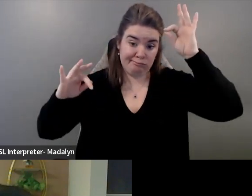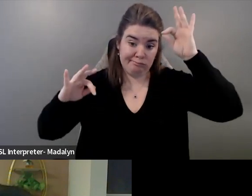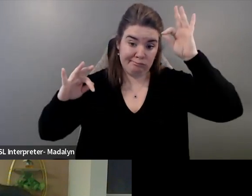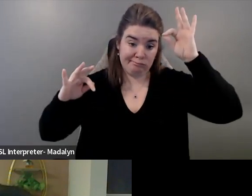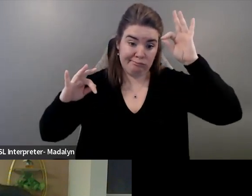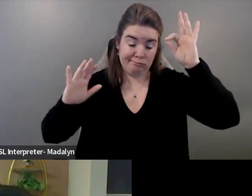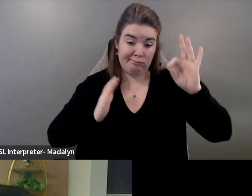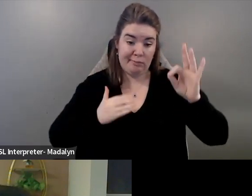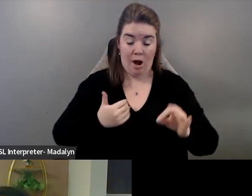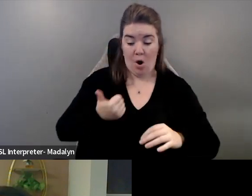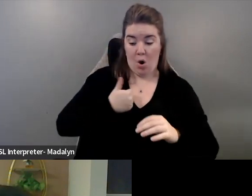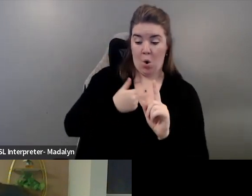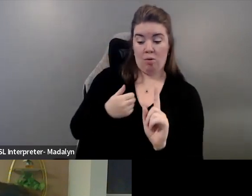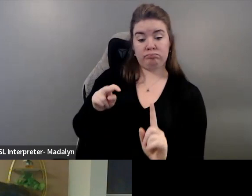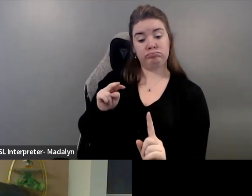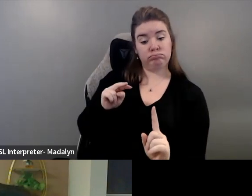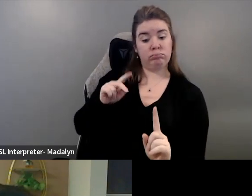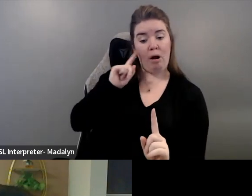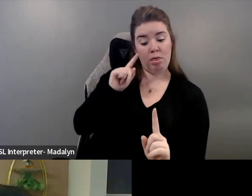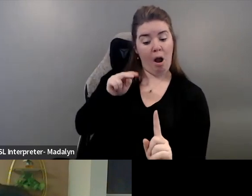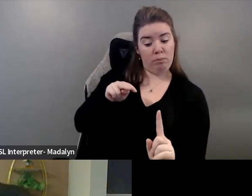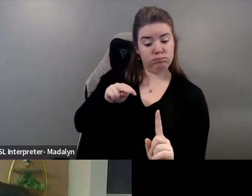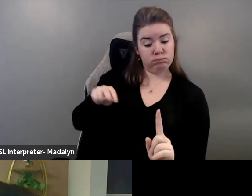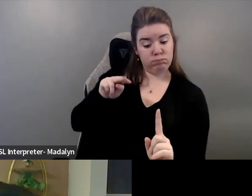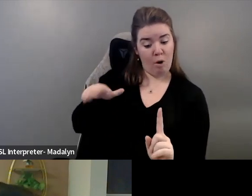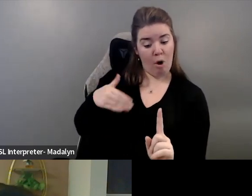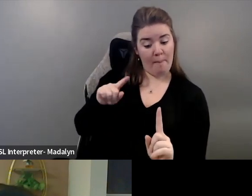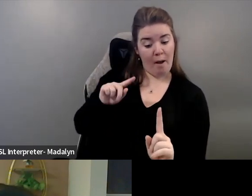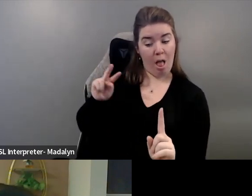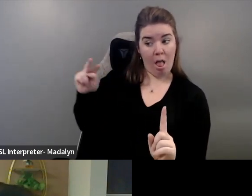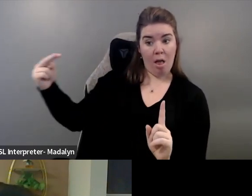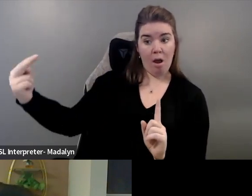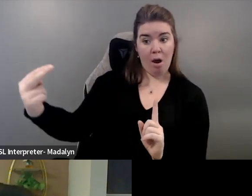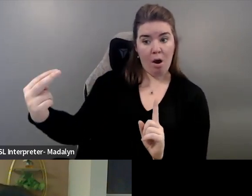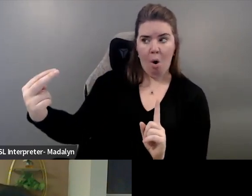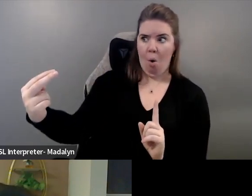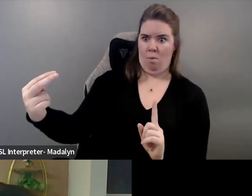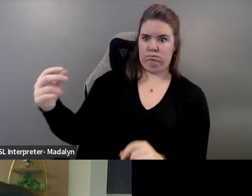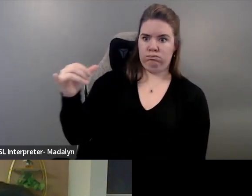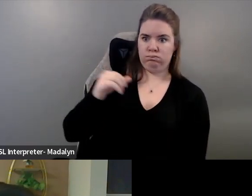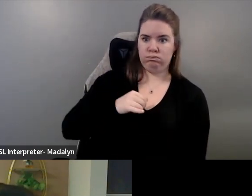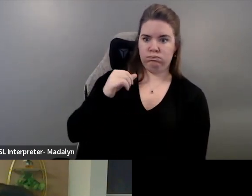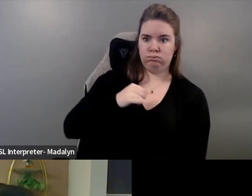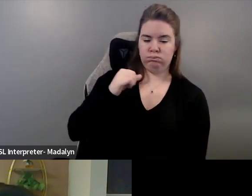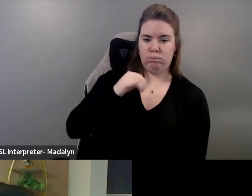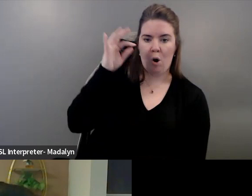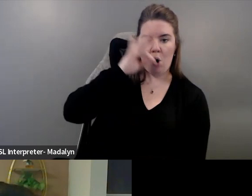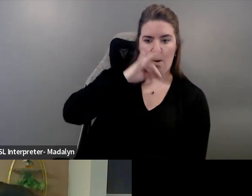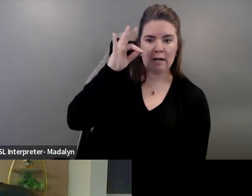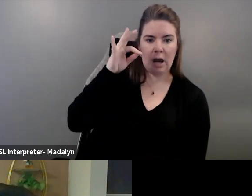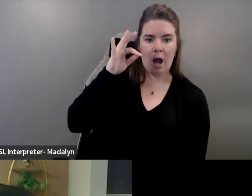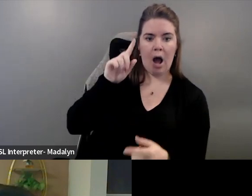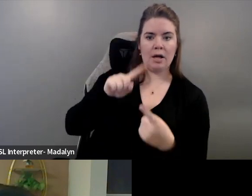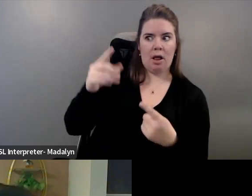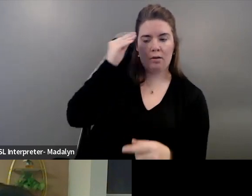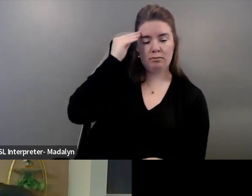perceptions and prejudices. We need to know what people are saying. Otherwise we have no idea, right? And the bill